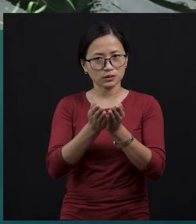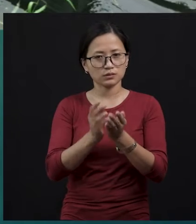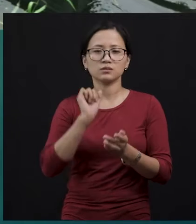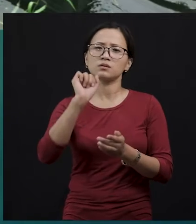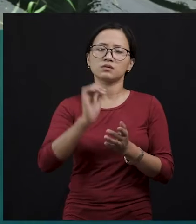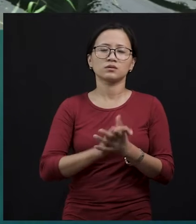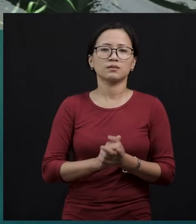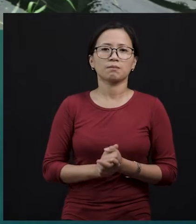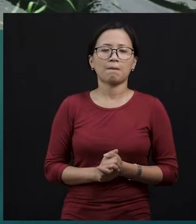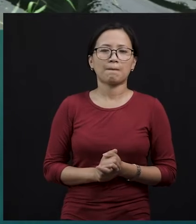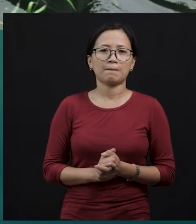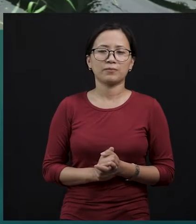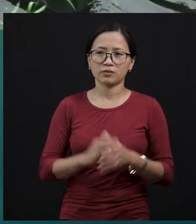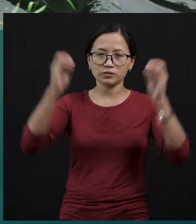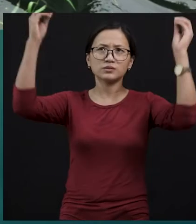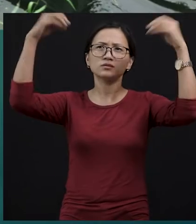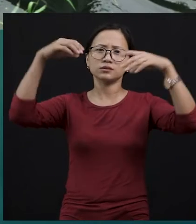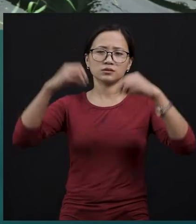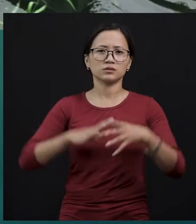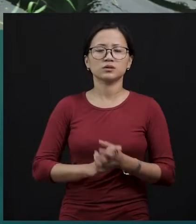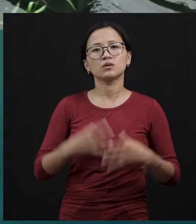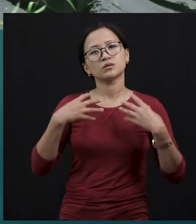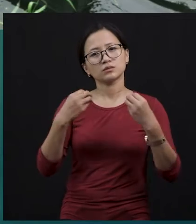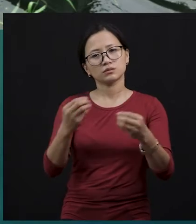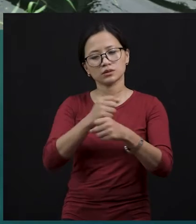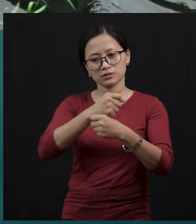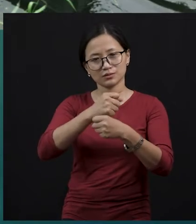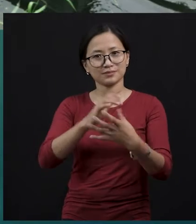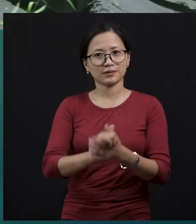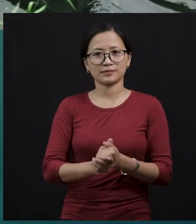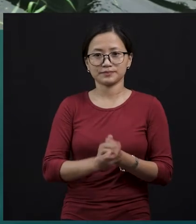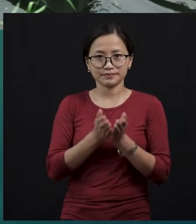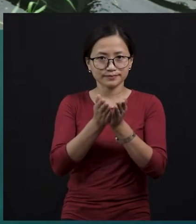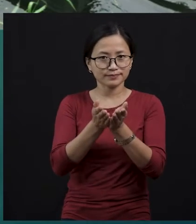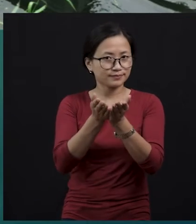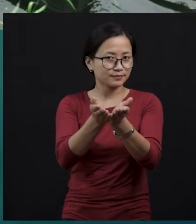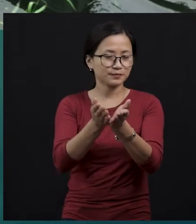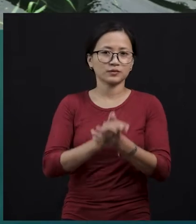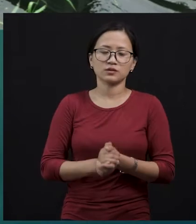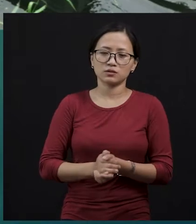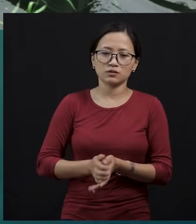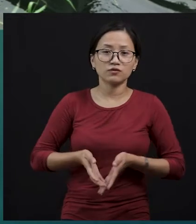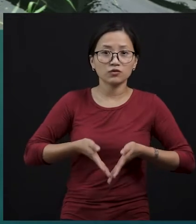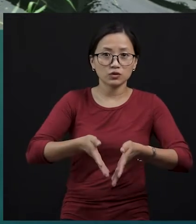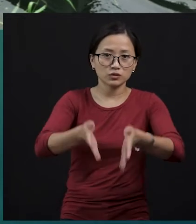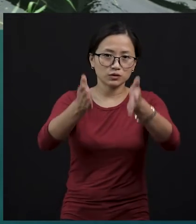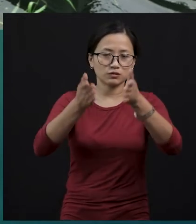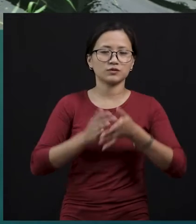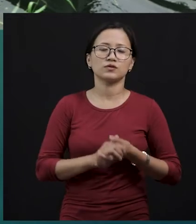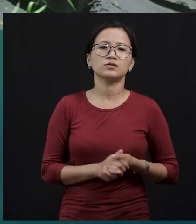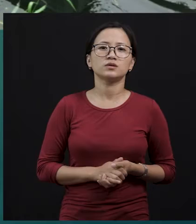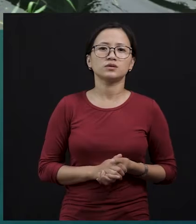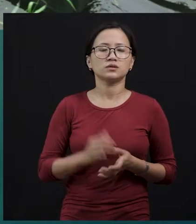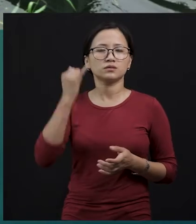are on a vacation. When it rains, you want to make a paper boat and then let it float on the water or on the river